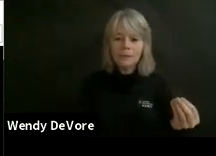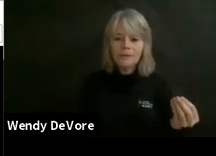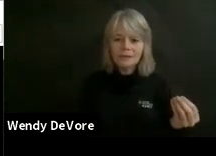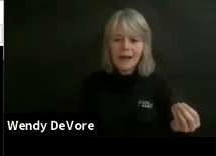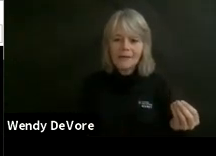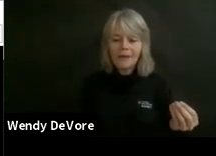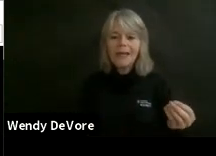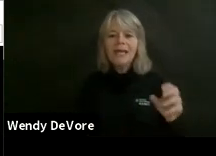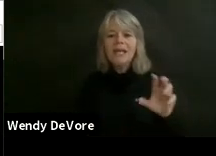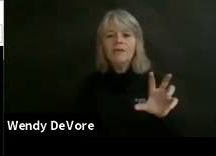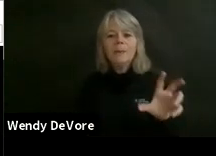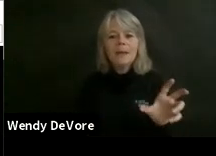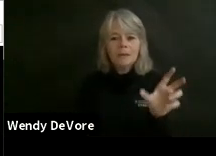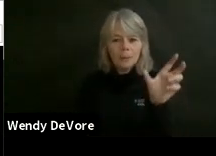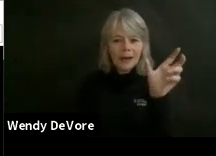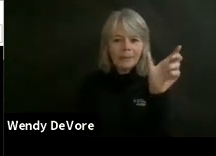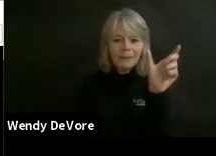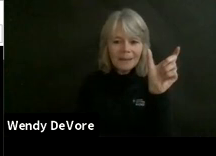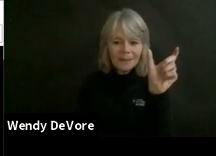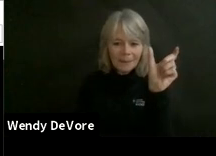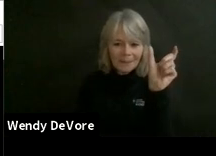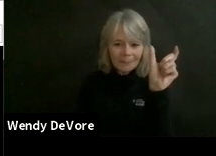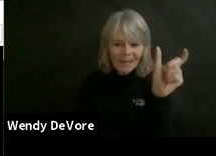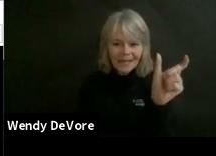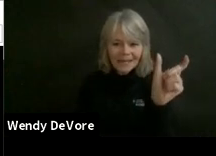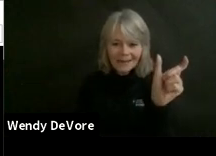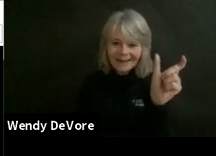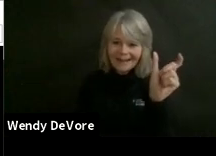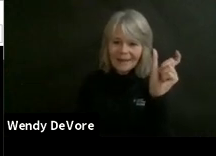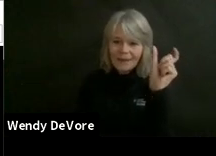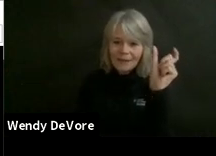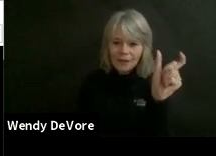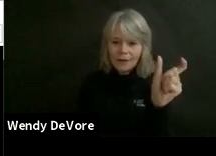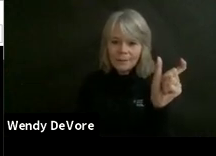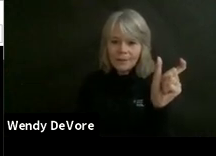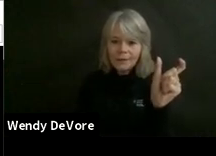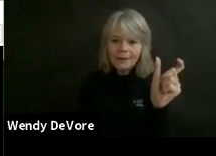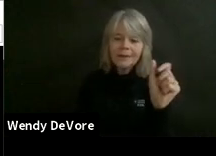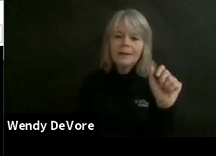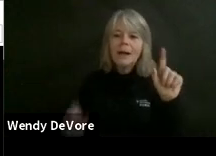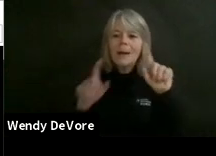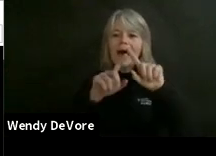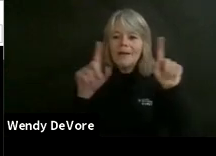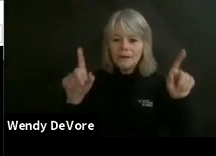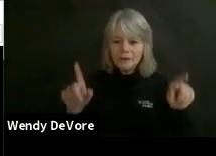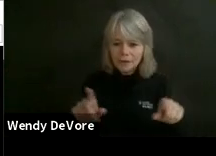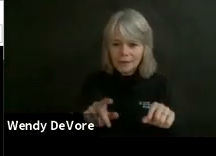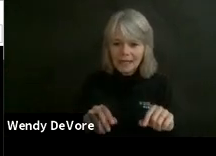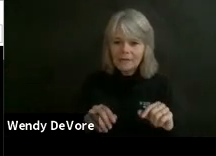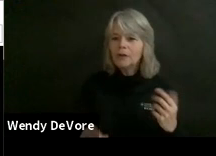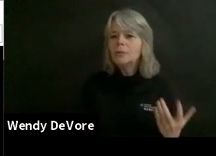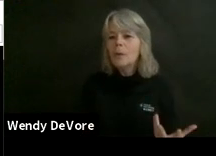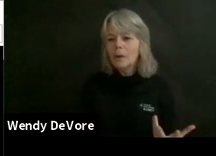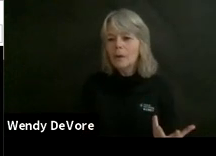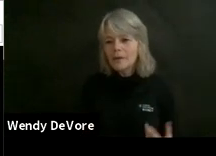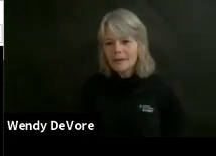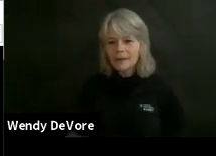someone who's deaf is they may, they'll probably, they might pin the interpreter on their screen